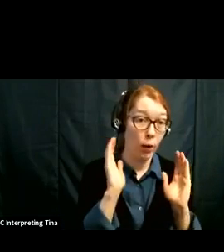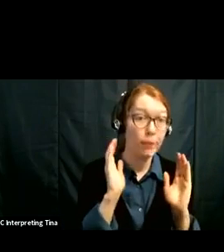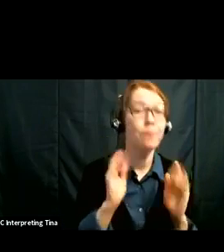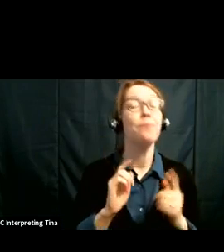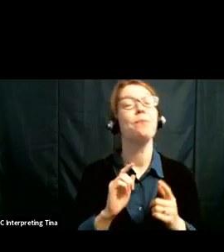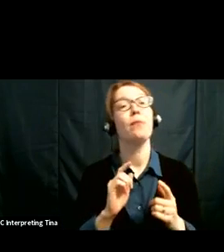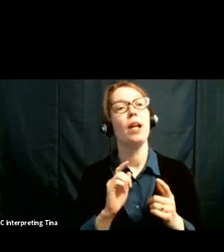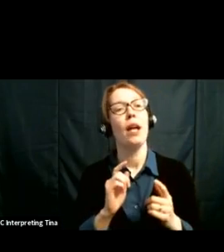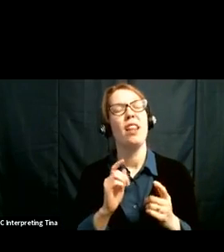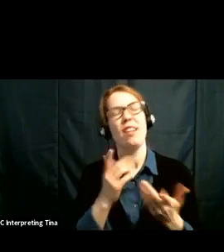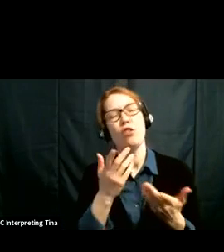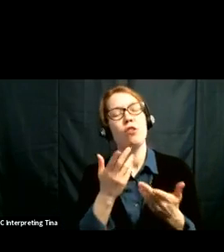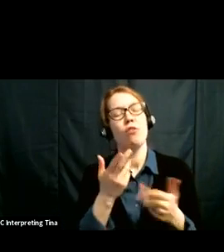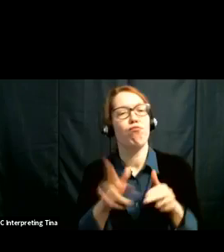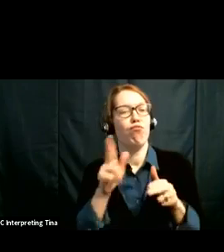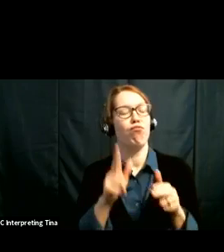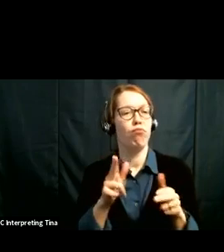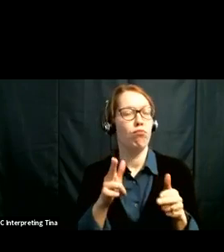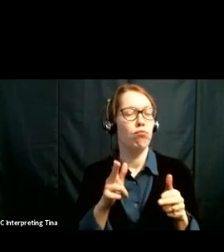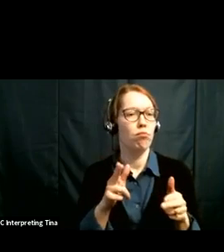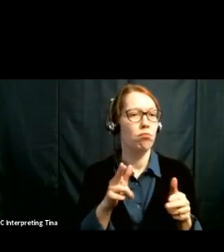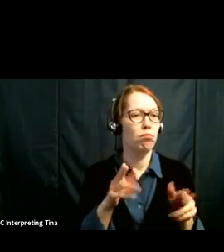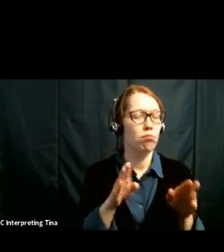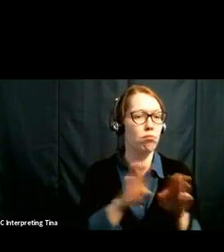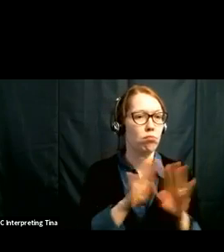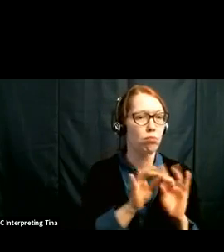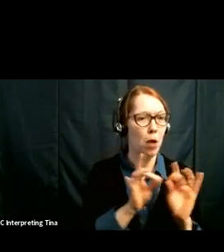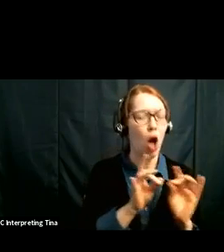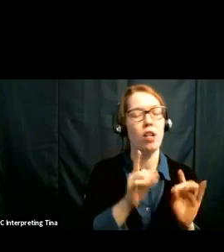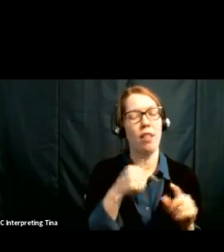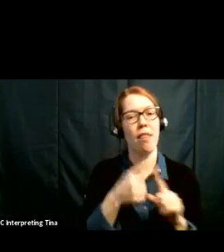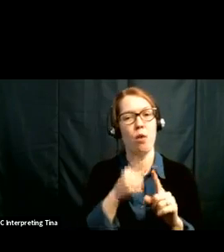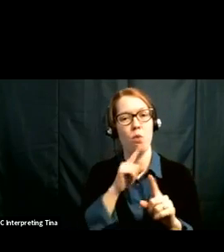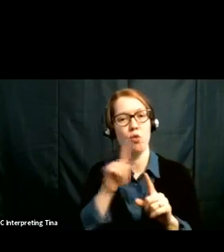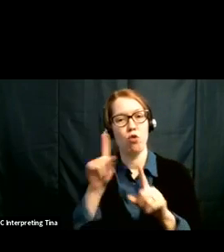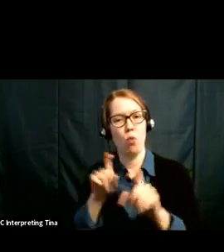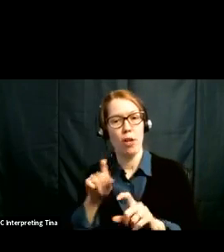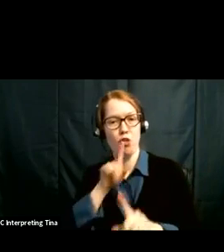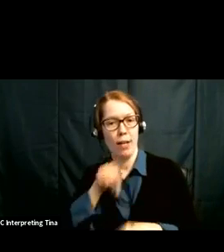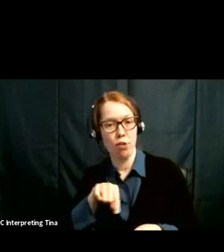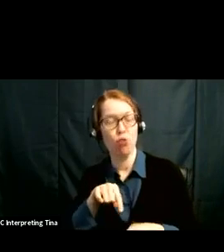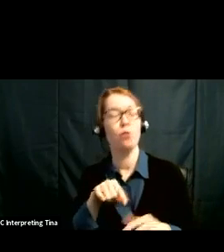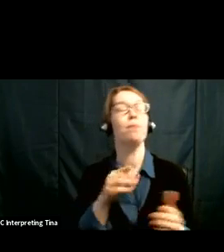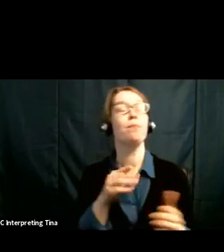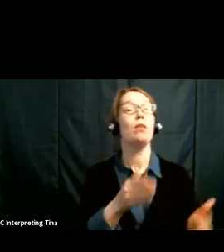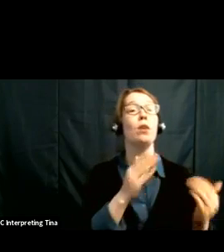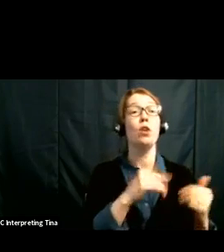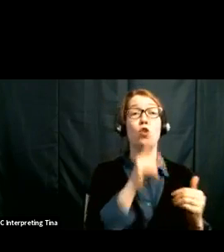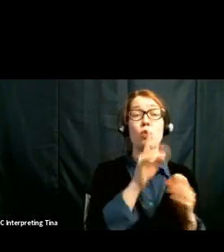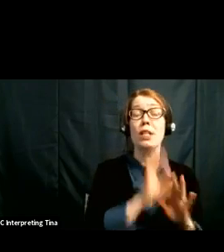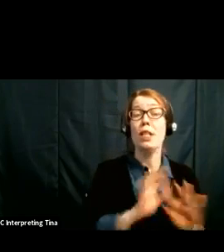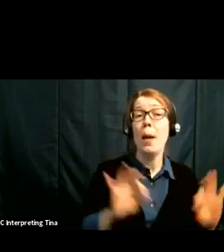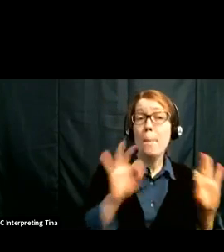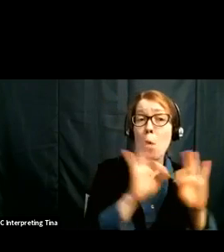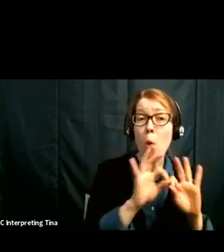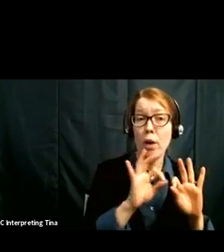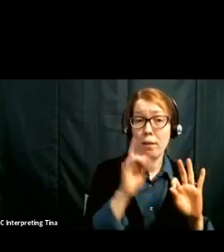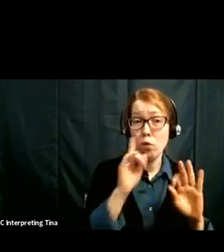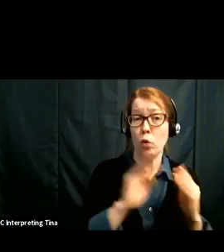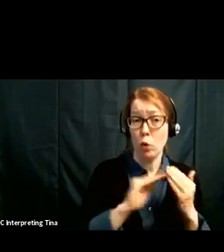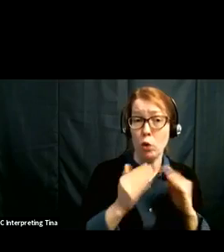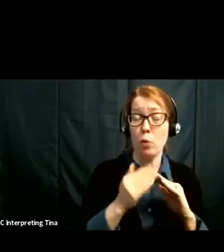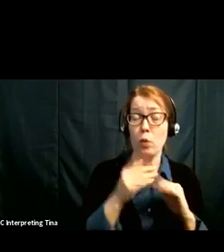remarks, and then we're going to do question and answers. Again, this was really important for the community.